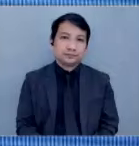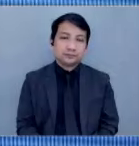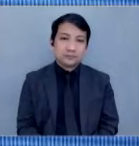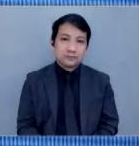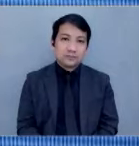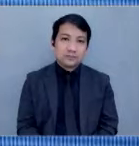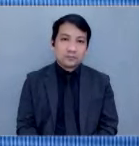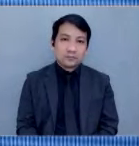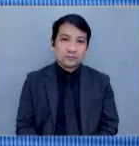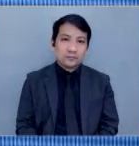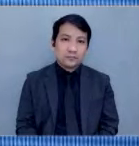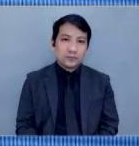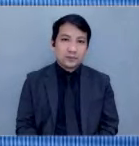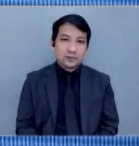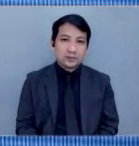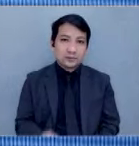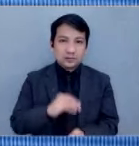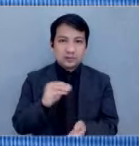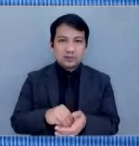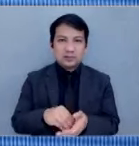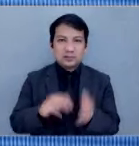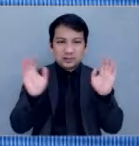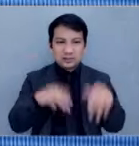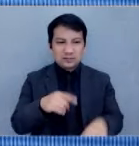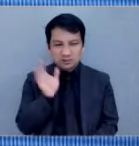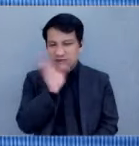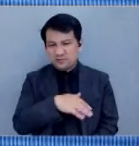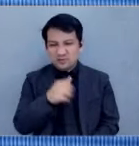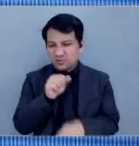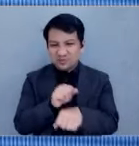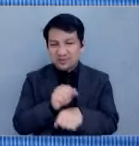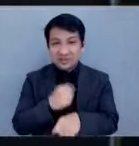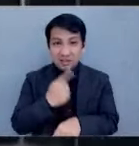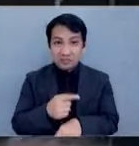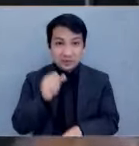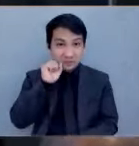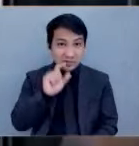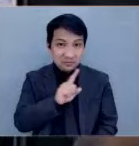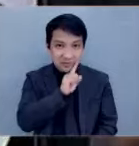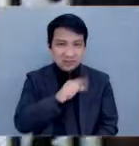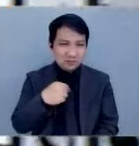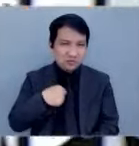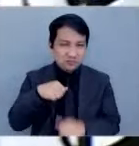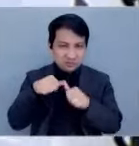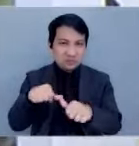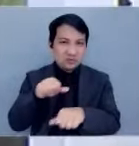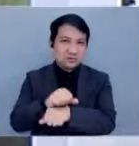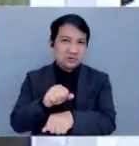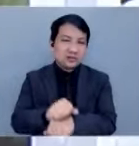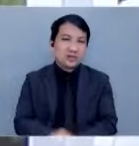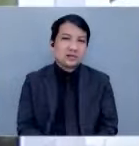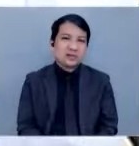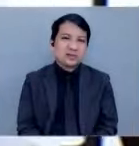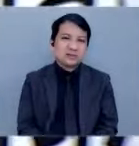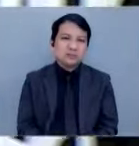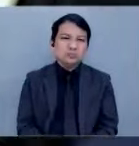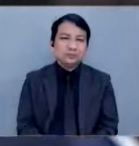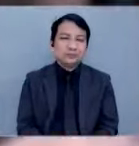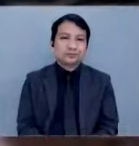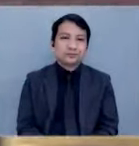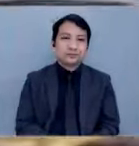of all of this. And she says, no, I'll just work. Don't worry about it. I'll just work and work and work. Nagbabalita mula sa Frontline, Maricel